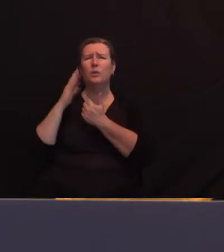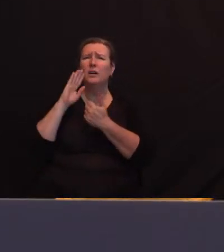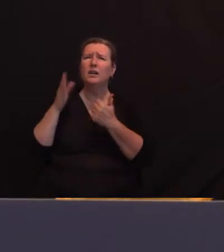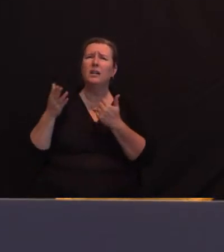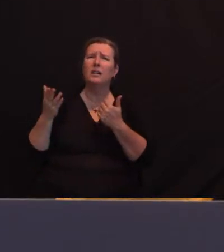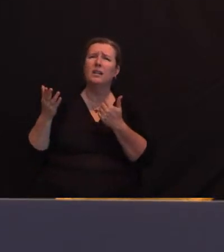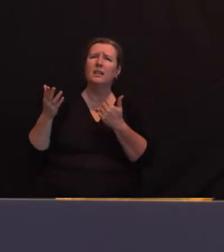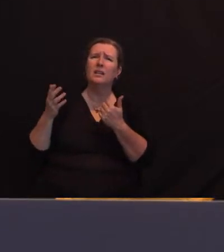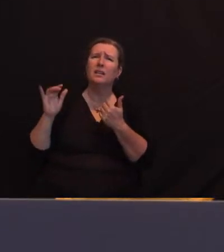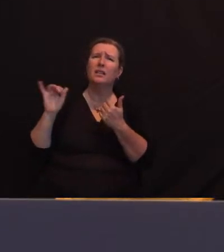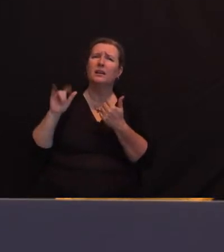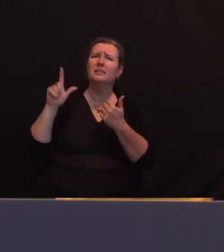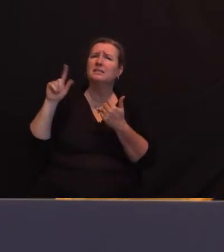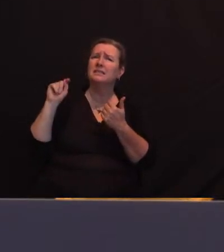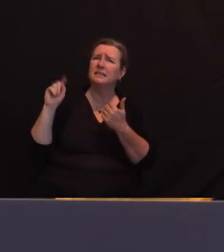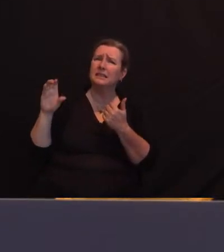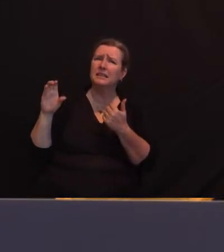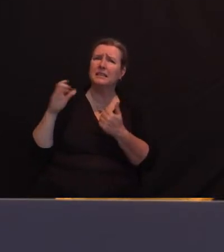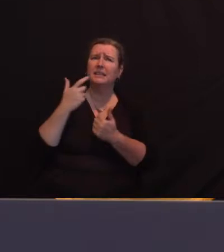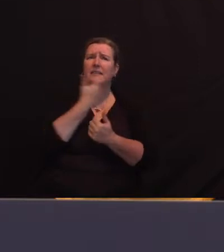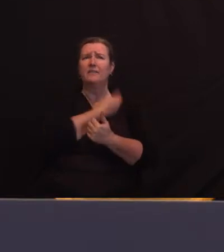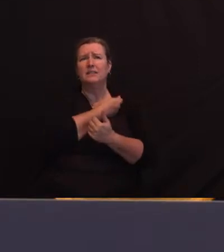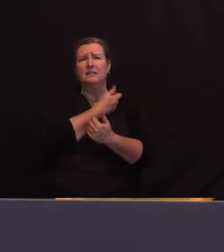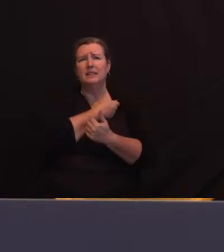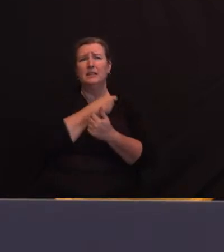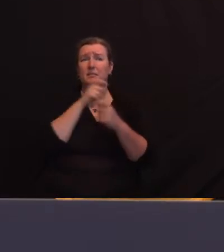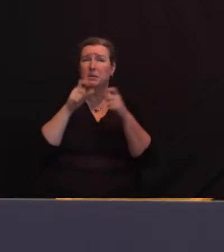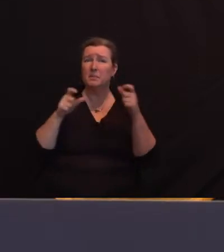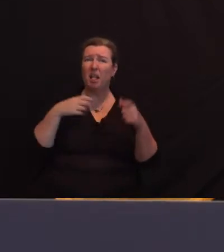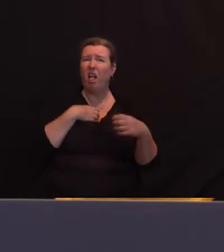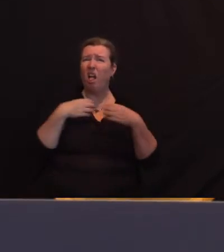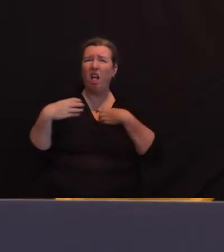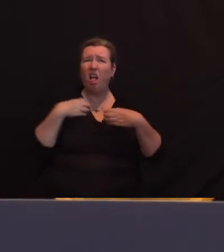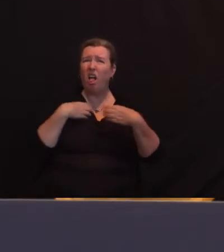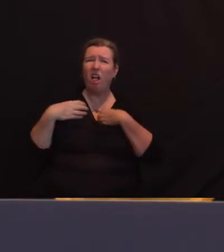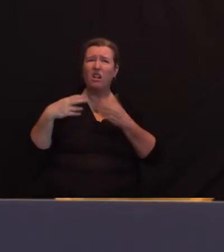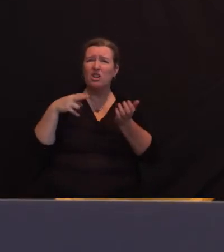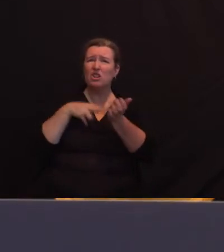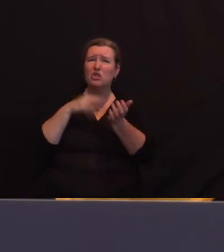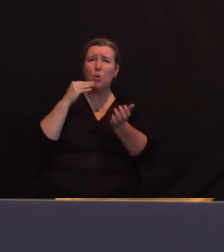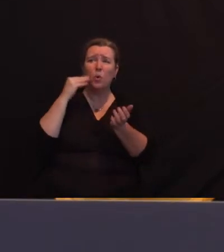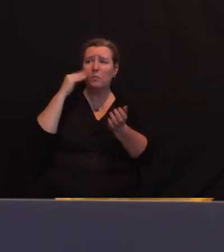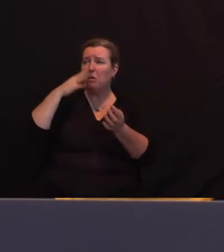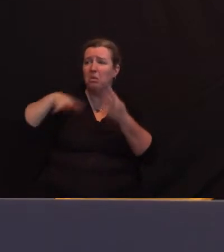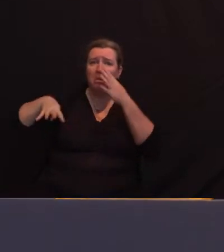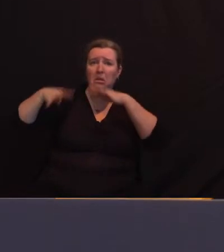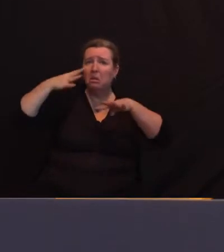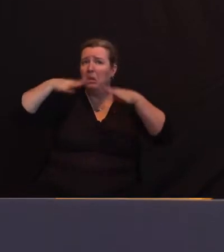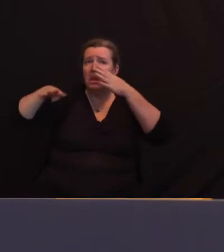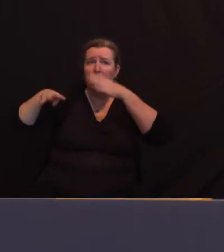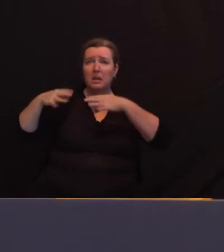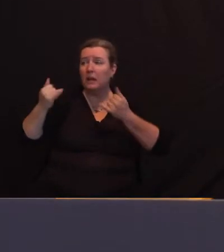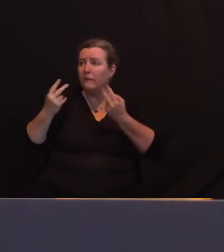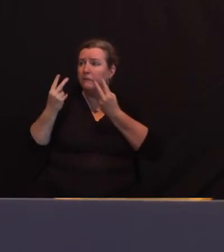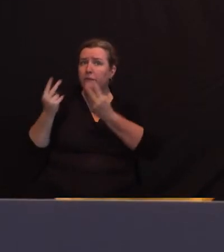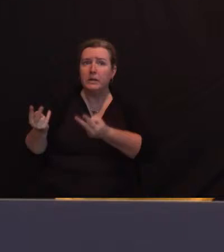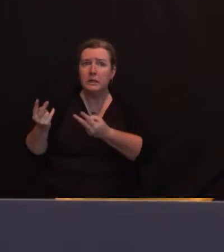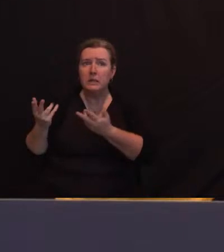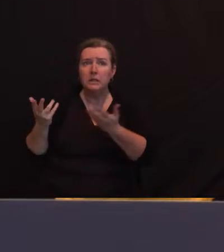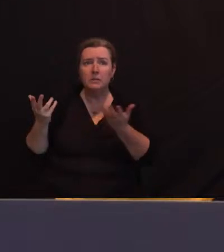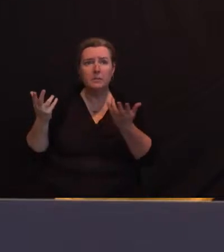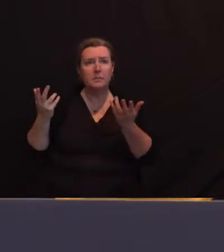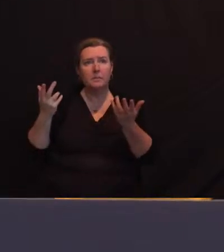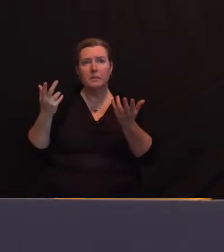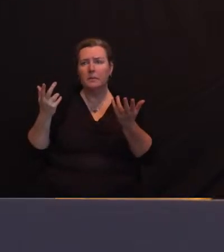from families that continue to complain that nursing homes disregard the rules for visitation. Will the department issue any